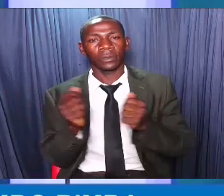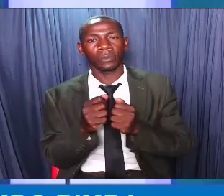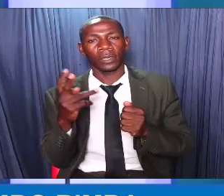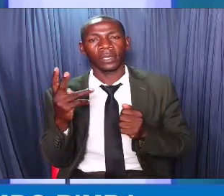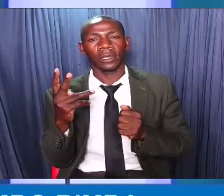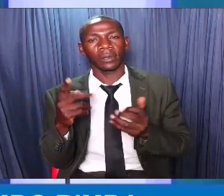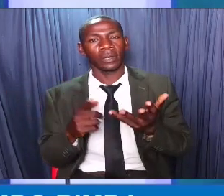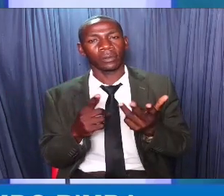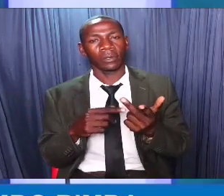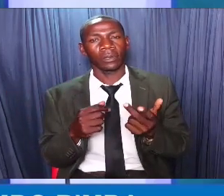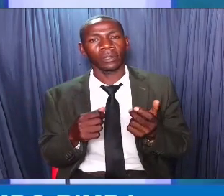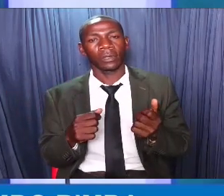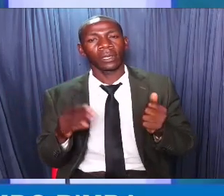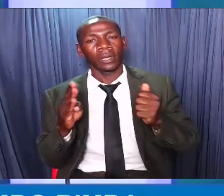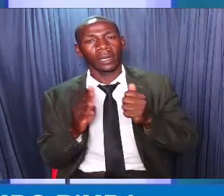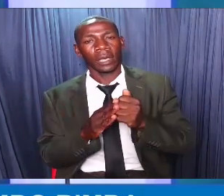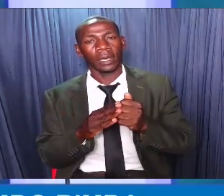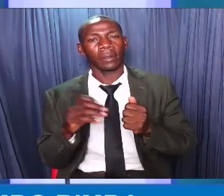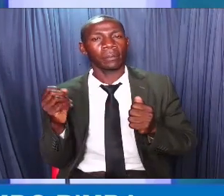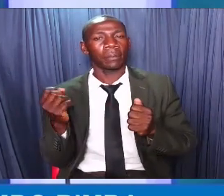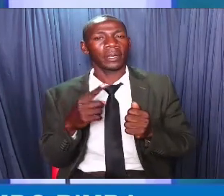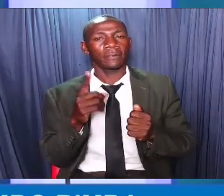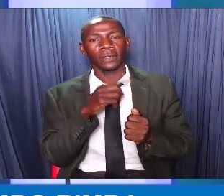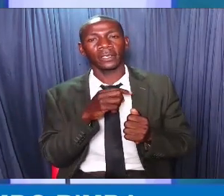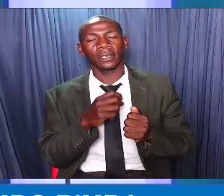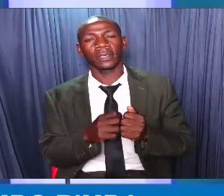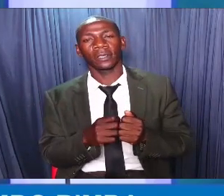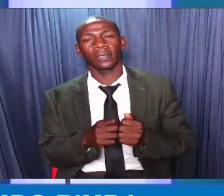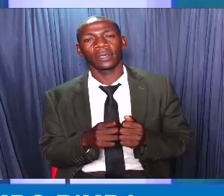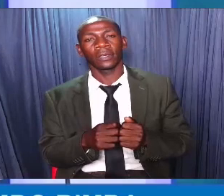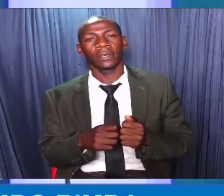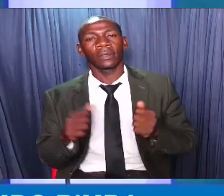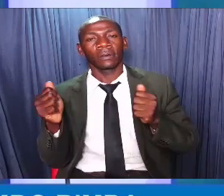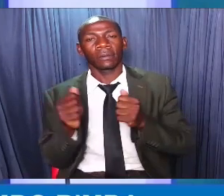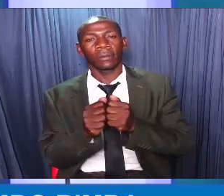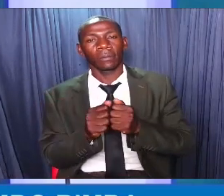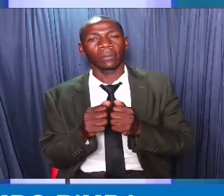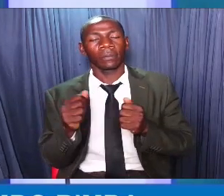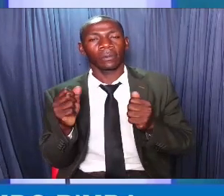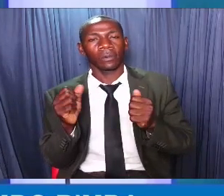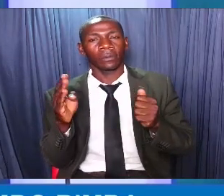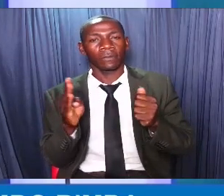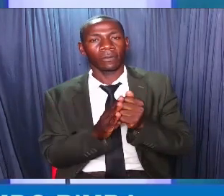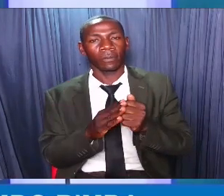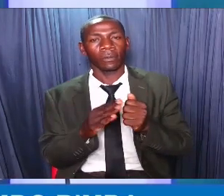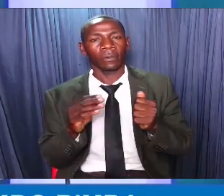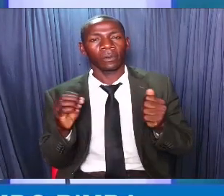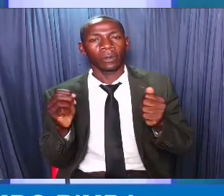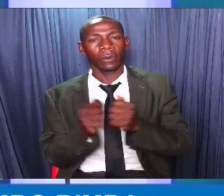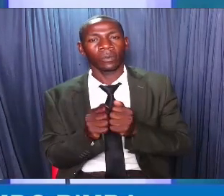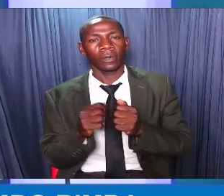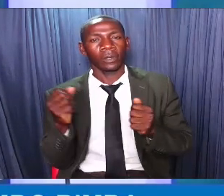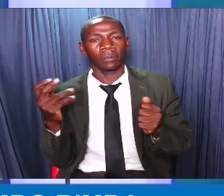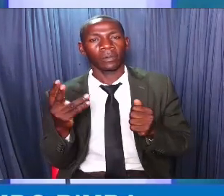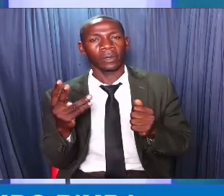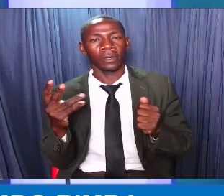count well? Yes, we counted. Miezi 9 iliisha. 9 months ended. Paka huu ni watano. Now this is the 5th month after. Mwana hajazaliwa.